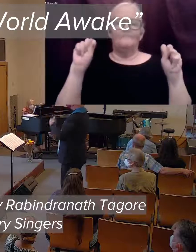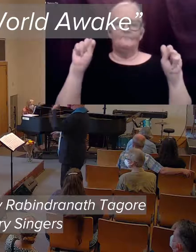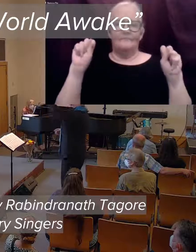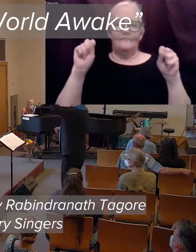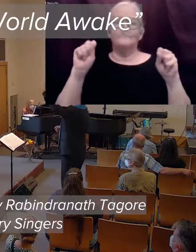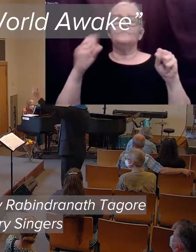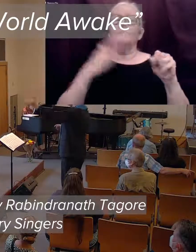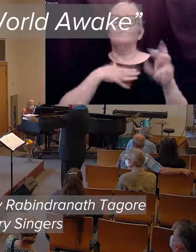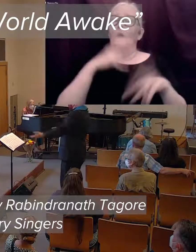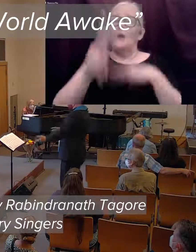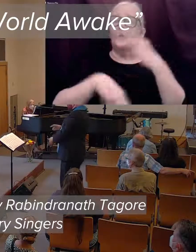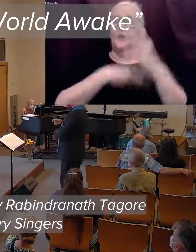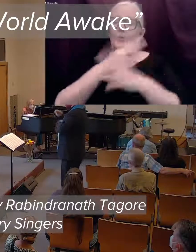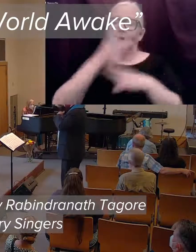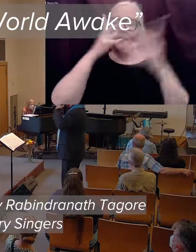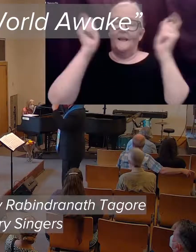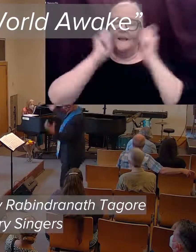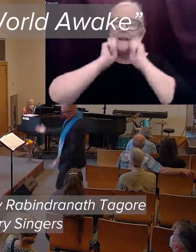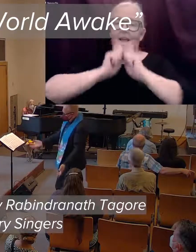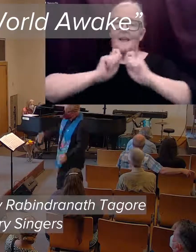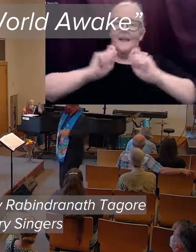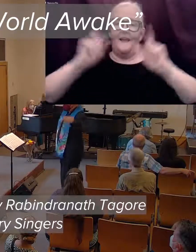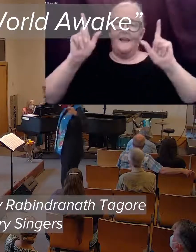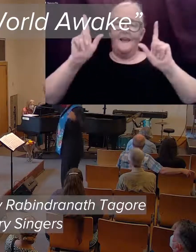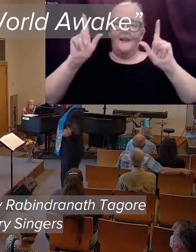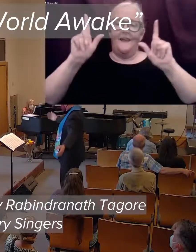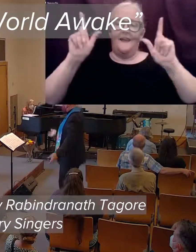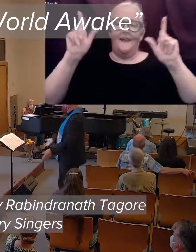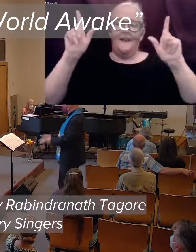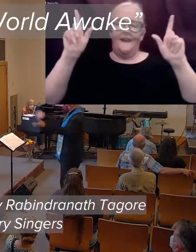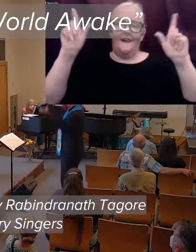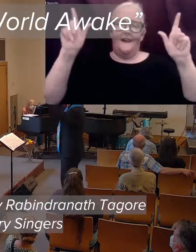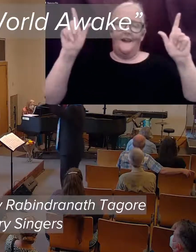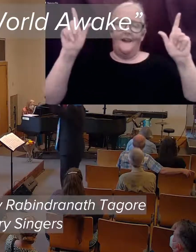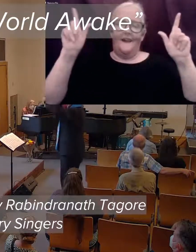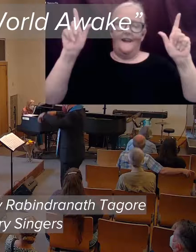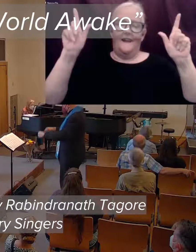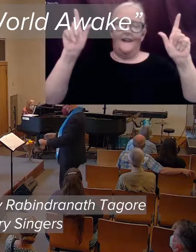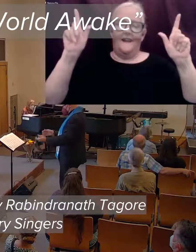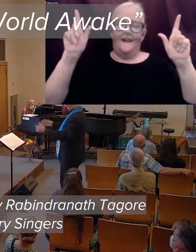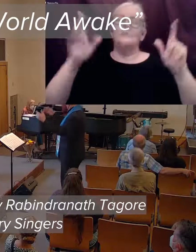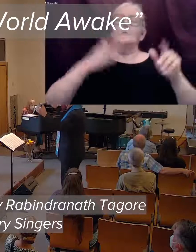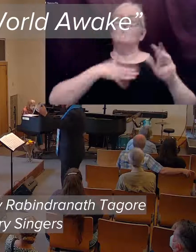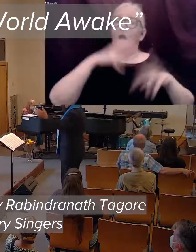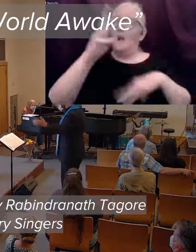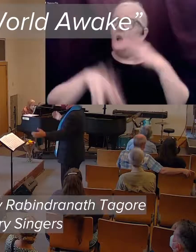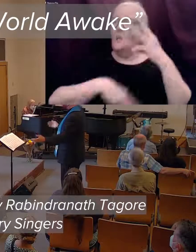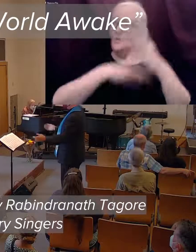Away.